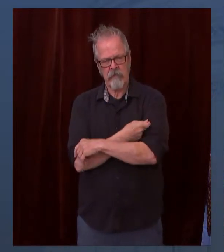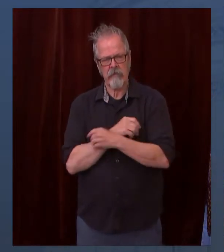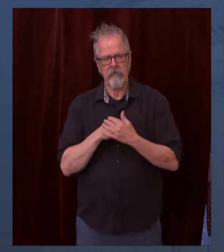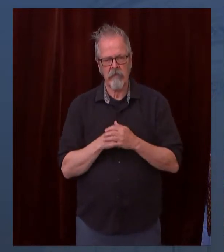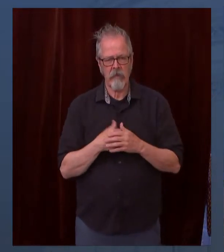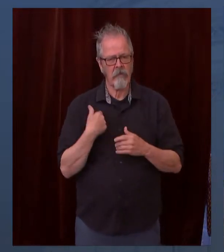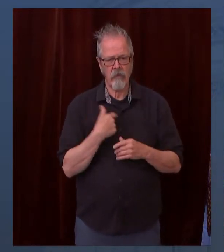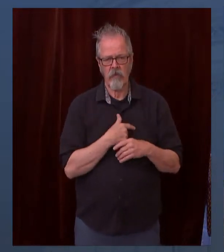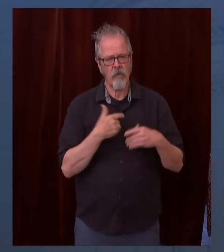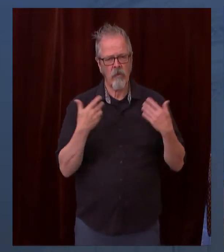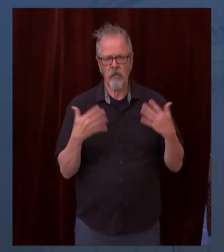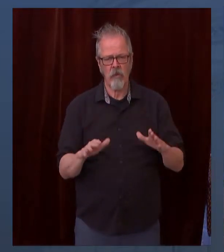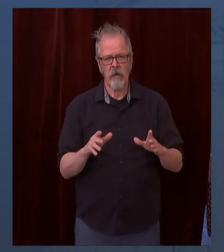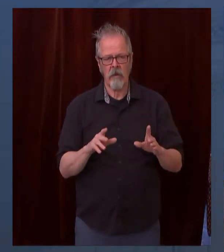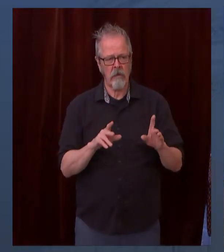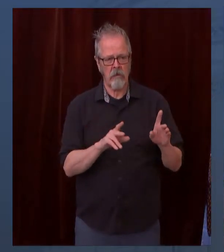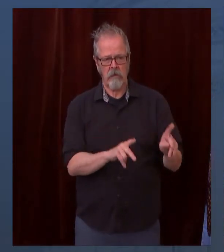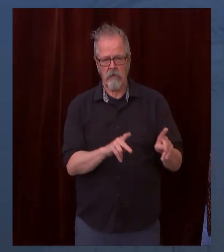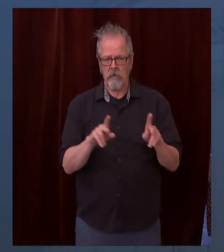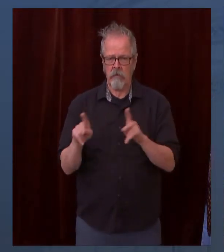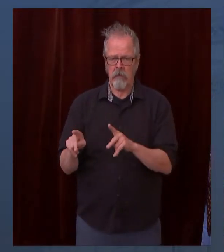in other places.